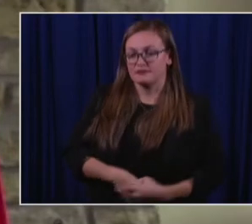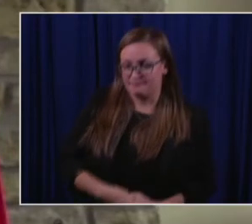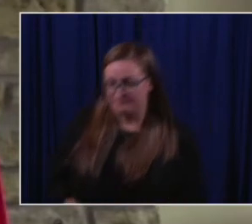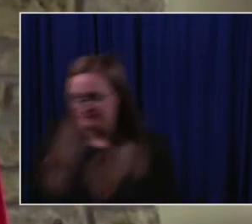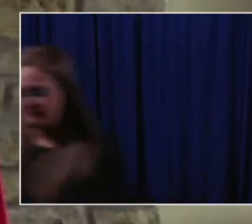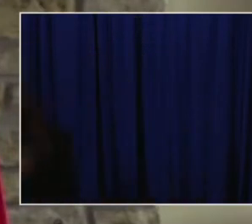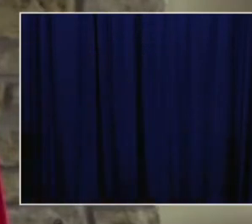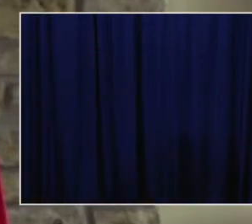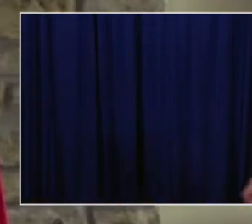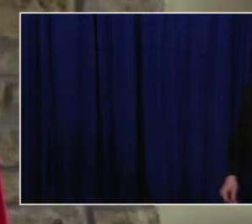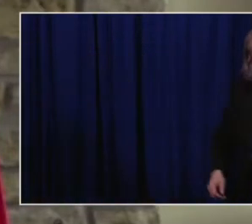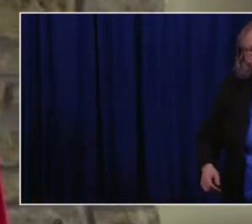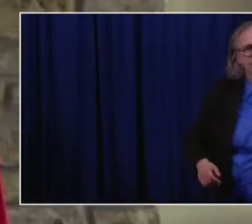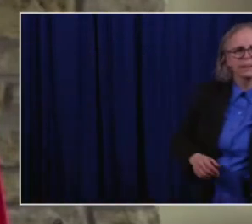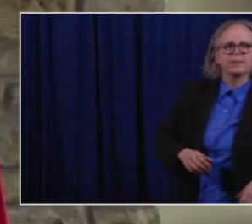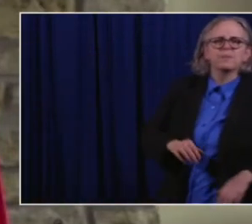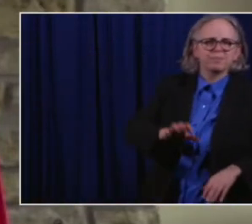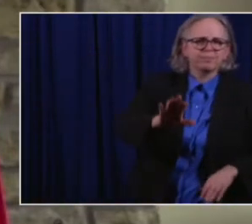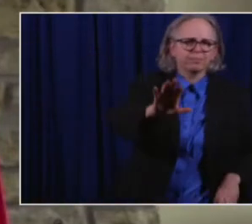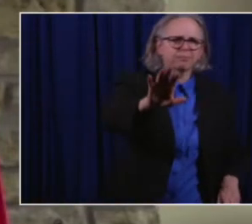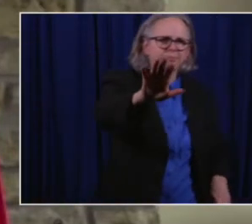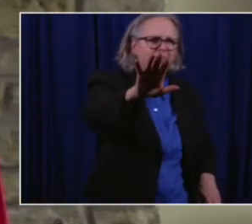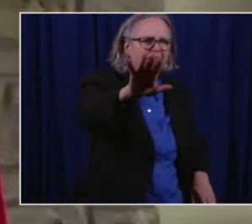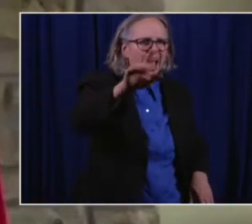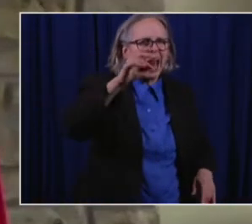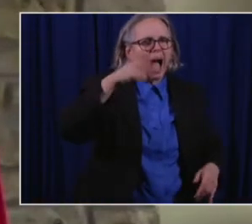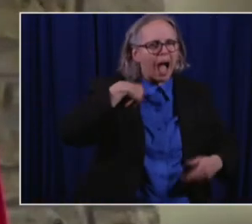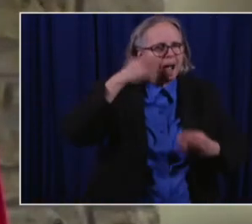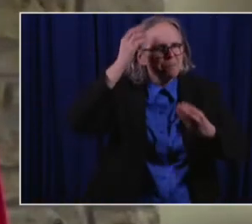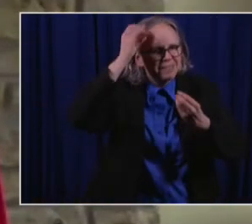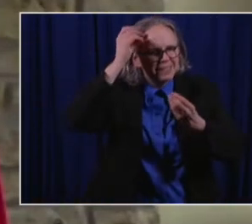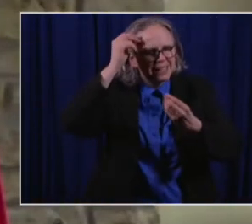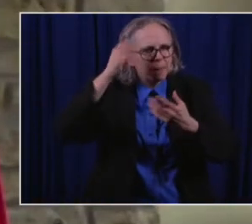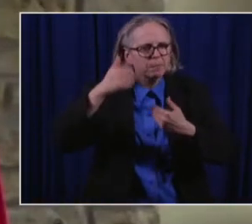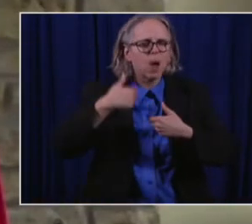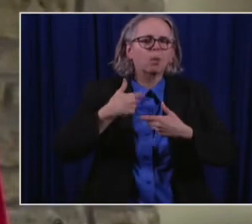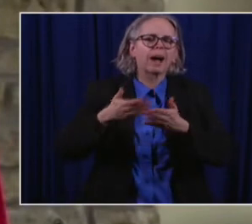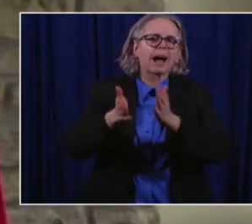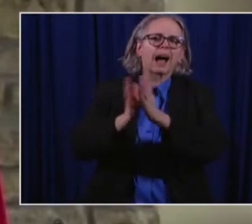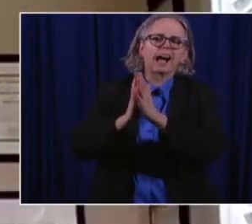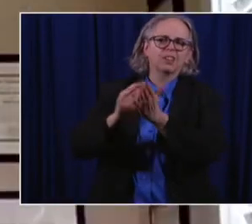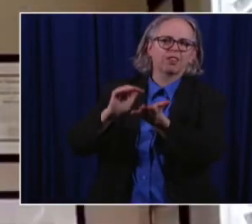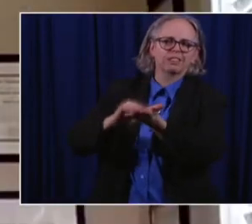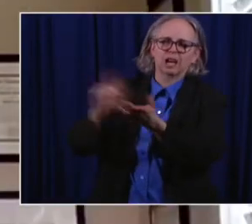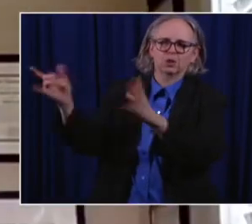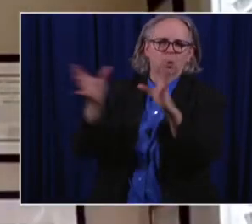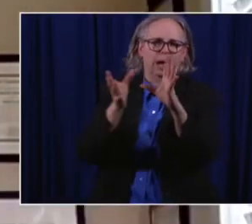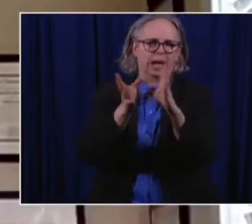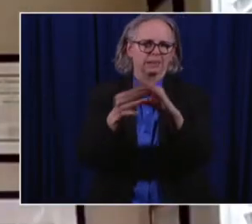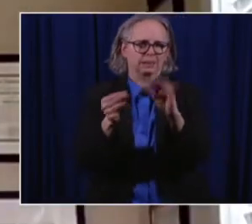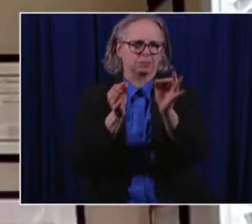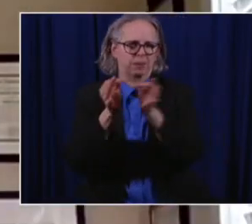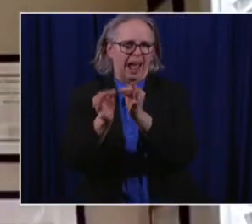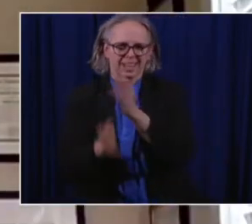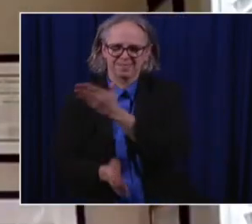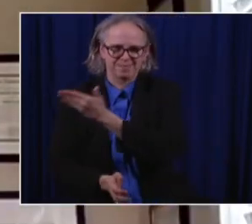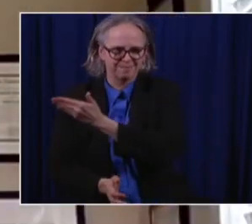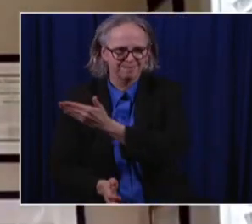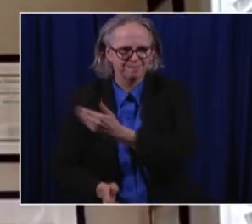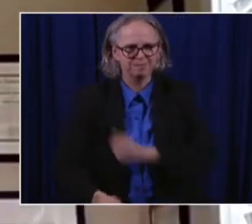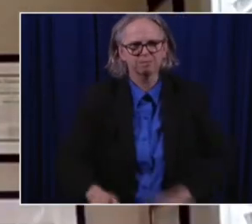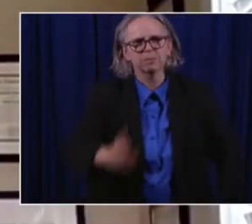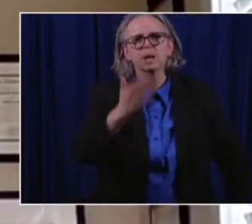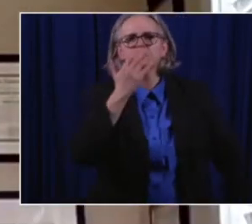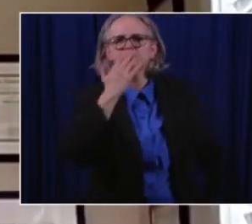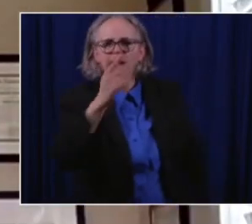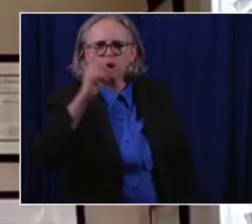that, and I've asked him to take a look at that. Yes, thank you, Governor. That's absolutely correct. As you know, those guidelines were just